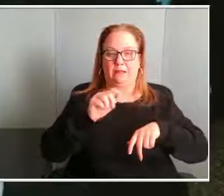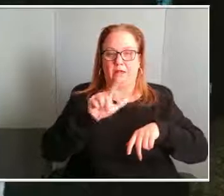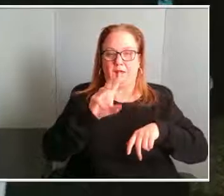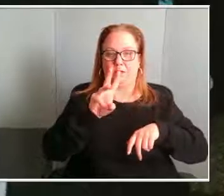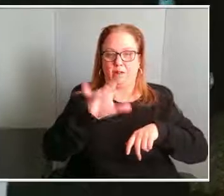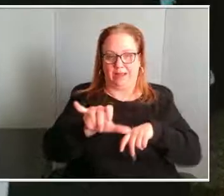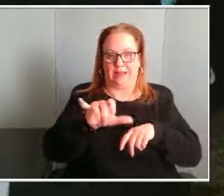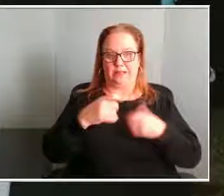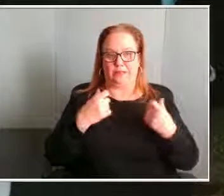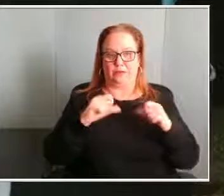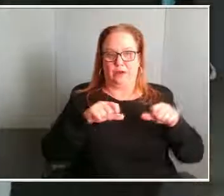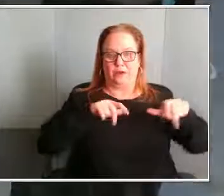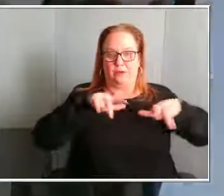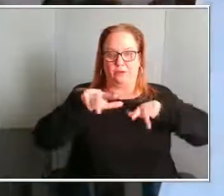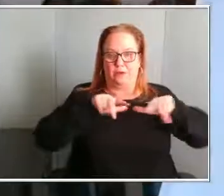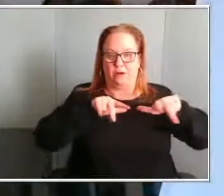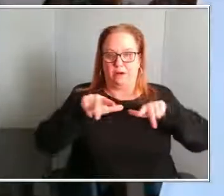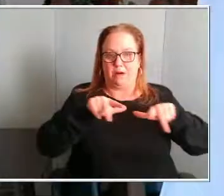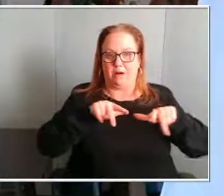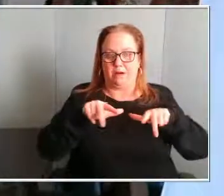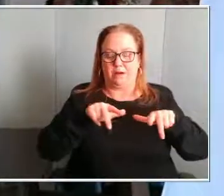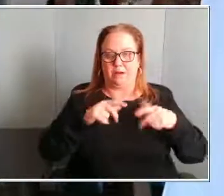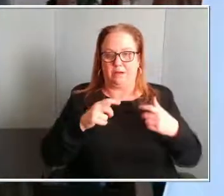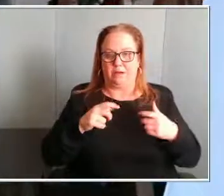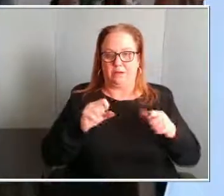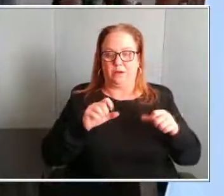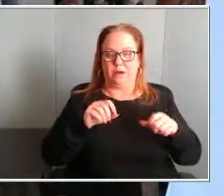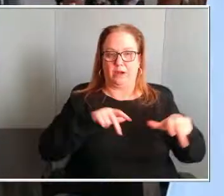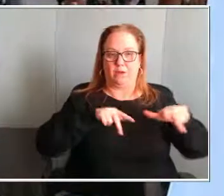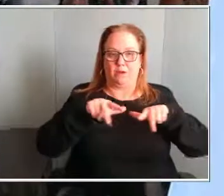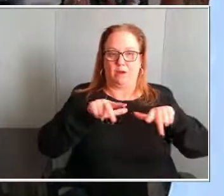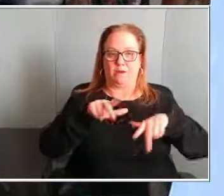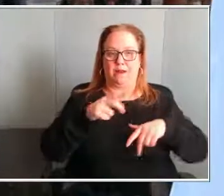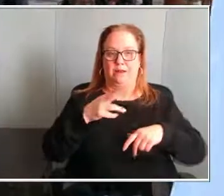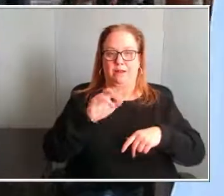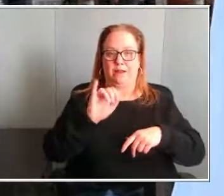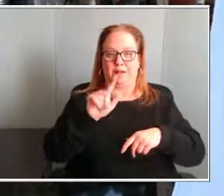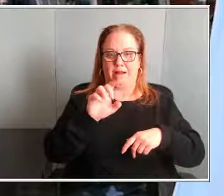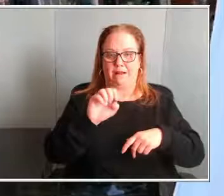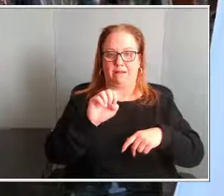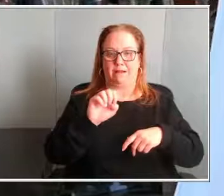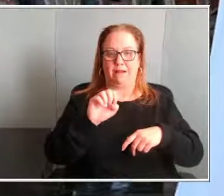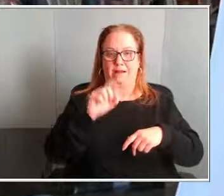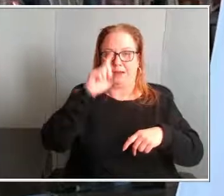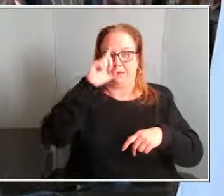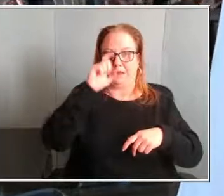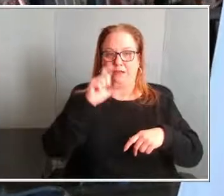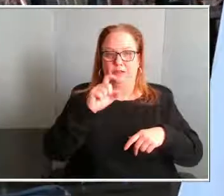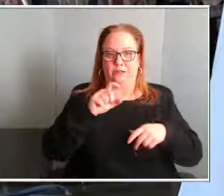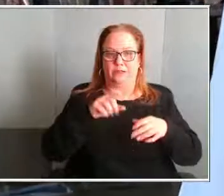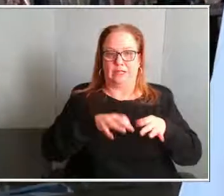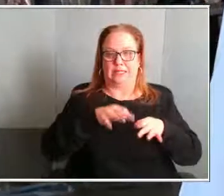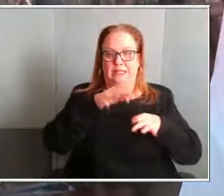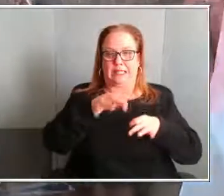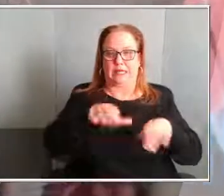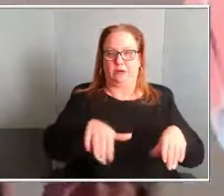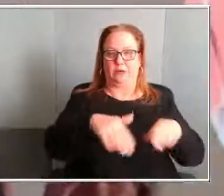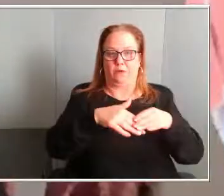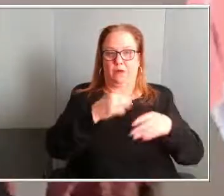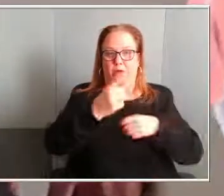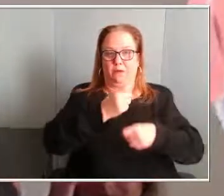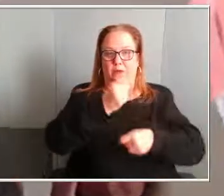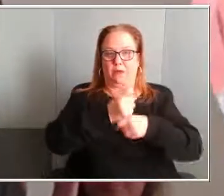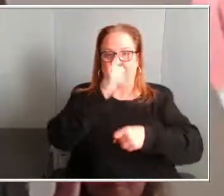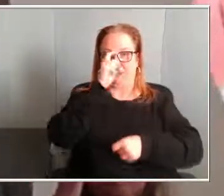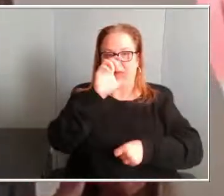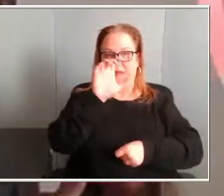try to walk, was so I could walk her down the aisle, because she had delayed her wedding a year because